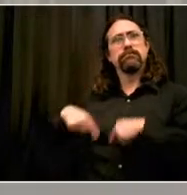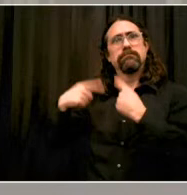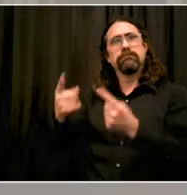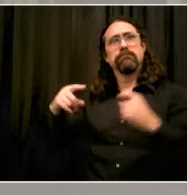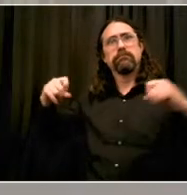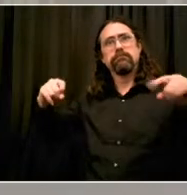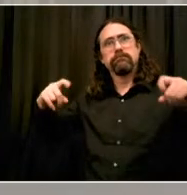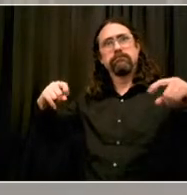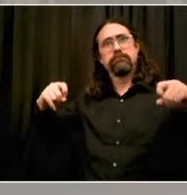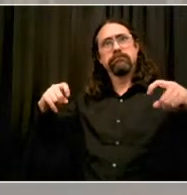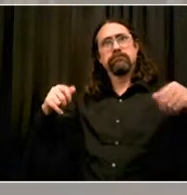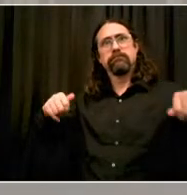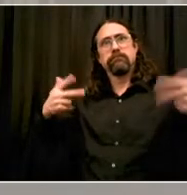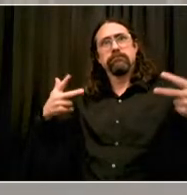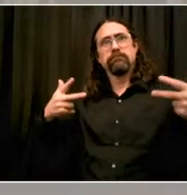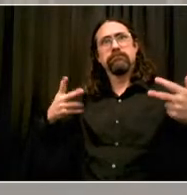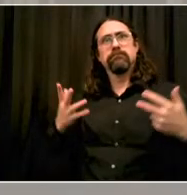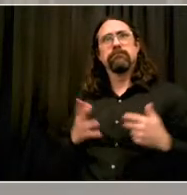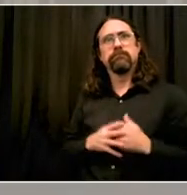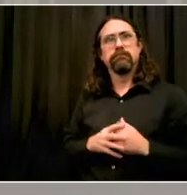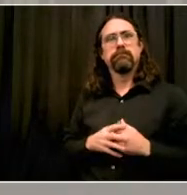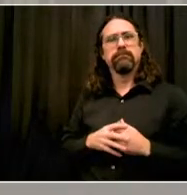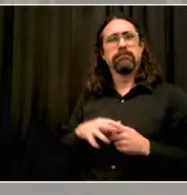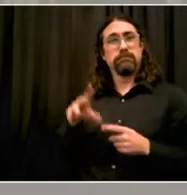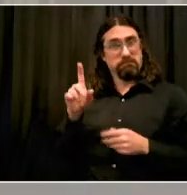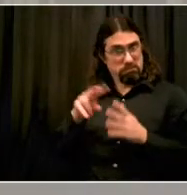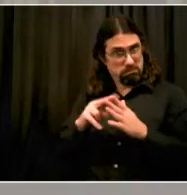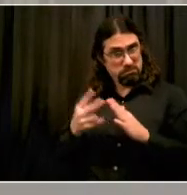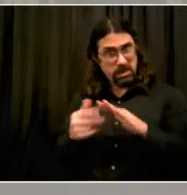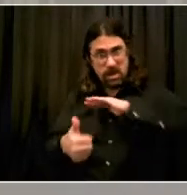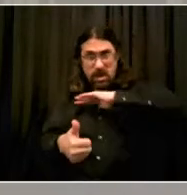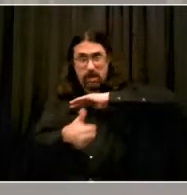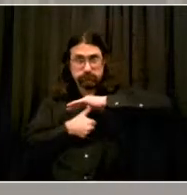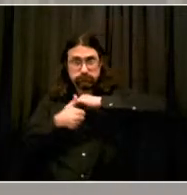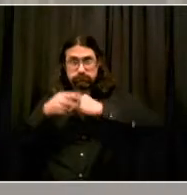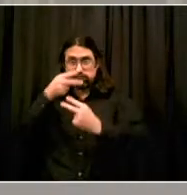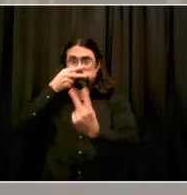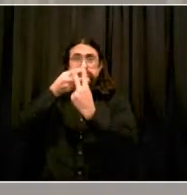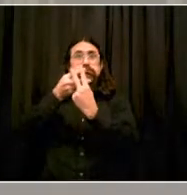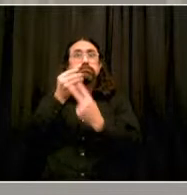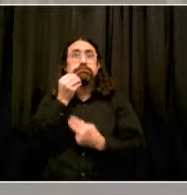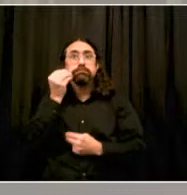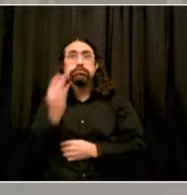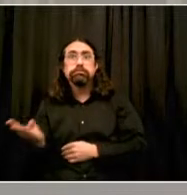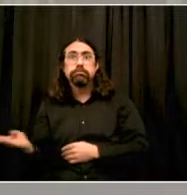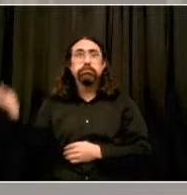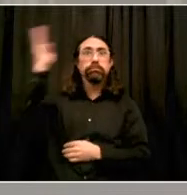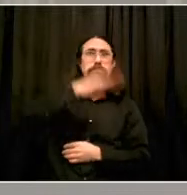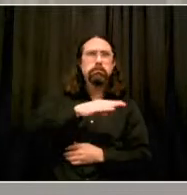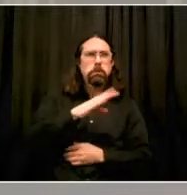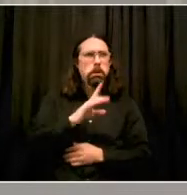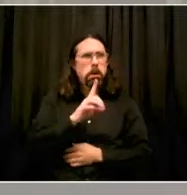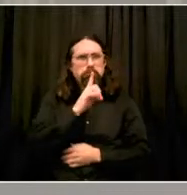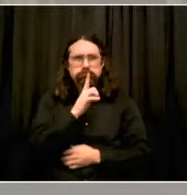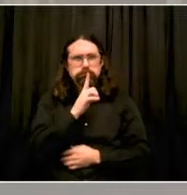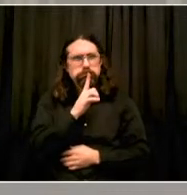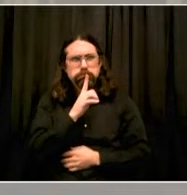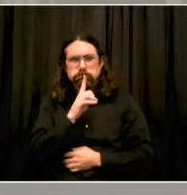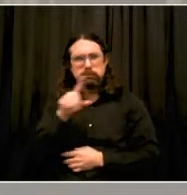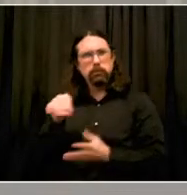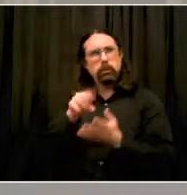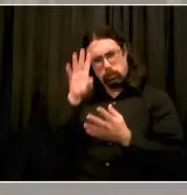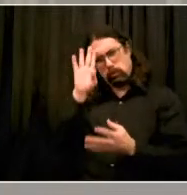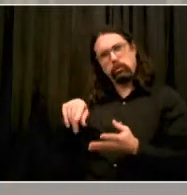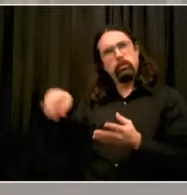family members. So we're encouraging everyone to get tested. This has been our consistent message over months now, but